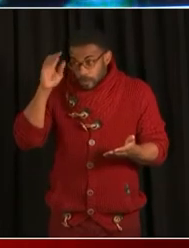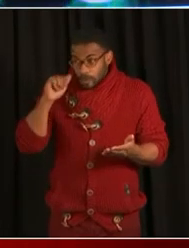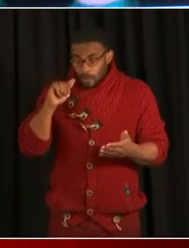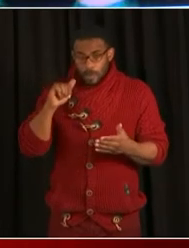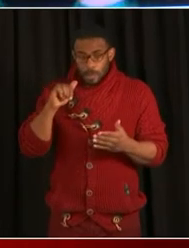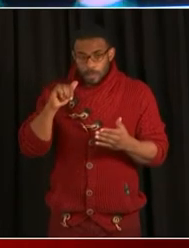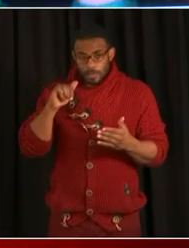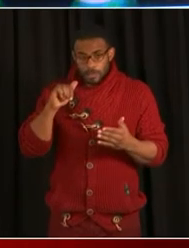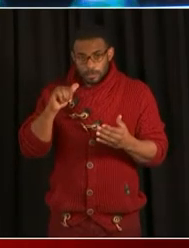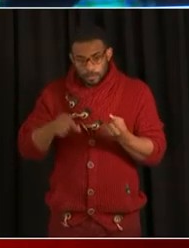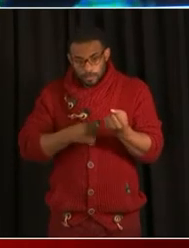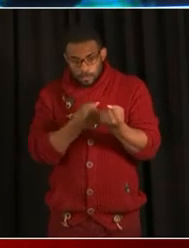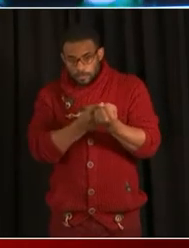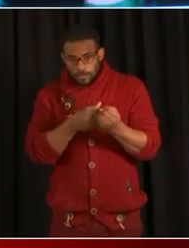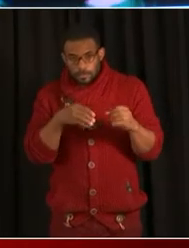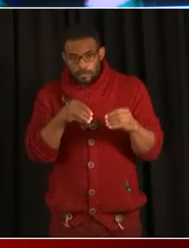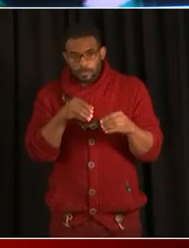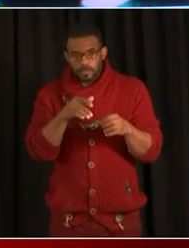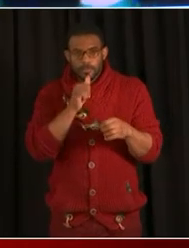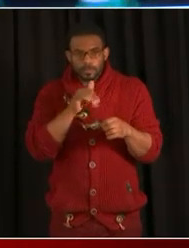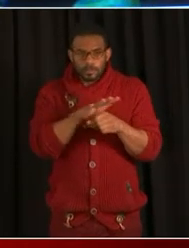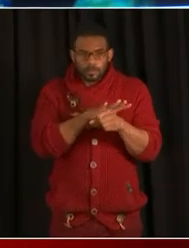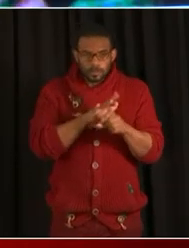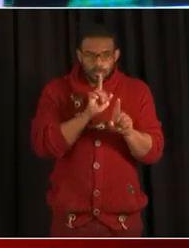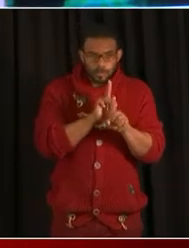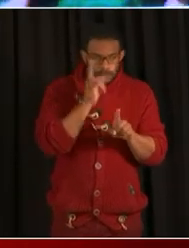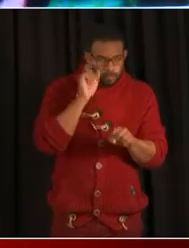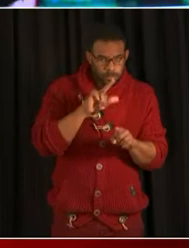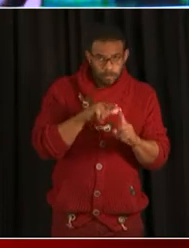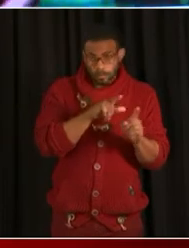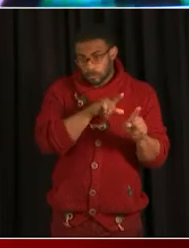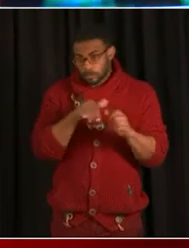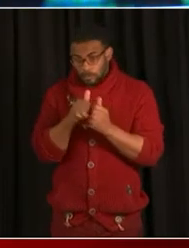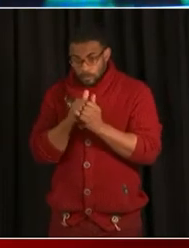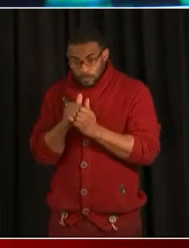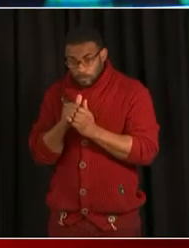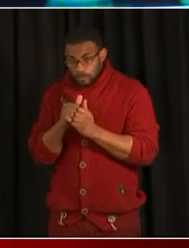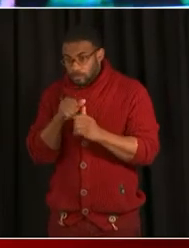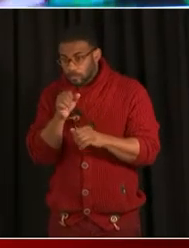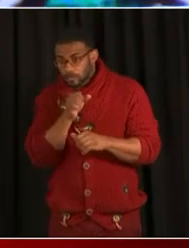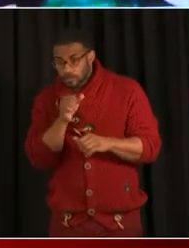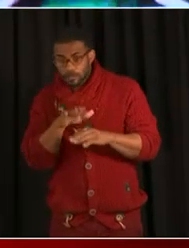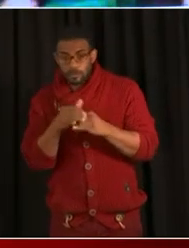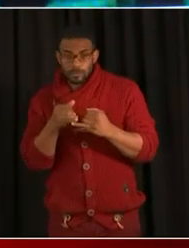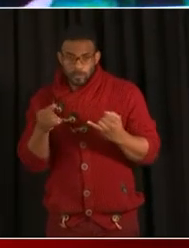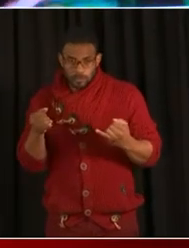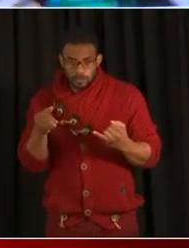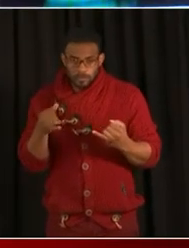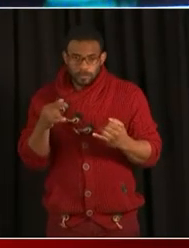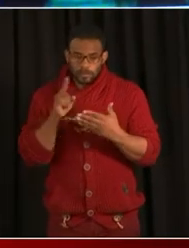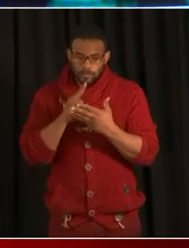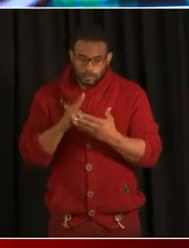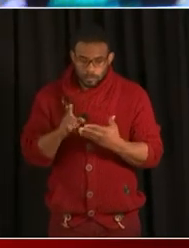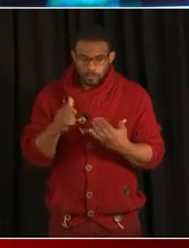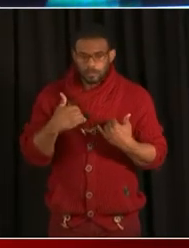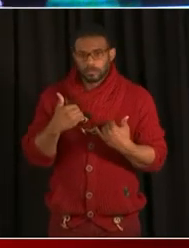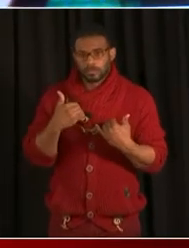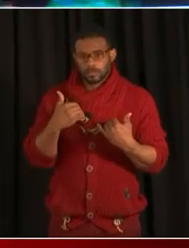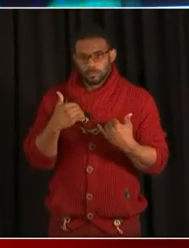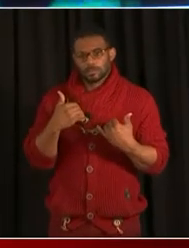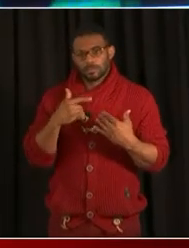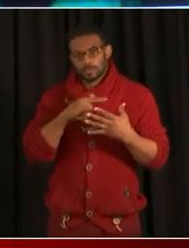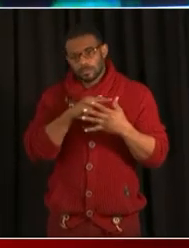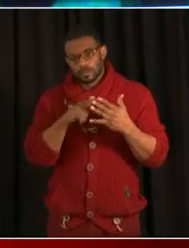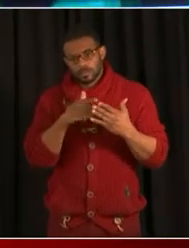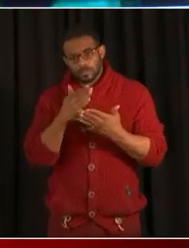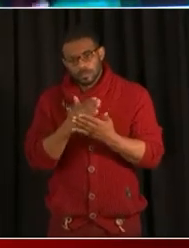are subsidizing private vocal coaching for them. And so when they come together and sing online weekly and have theory